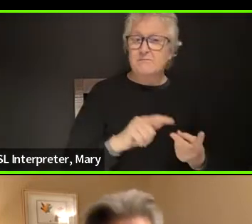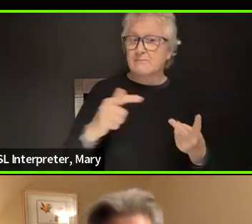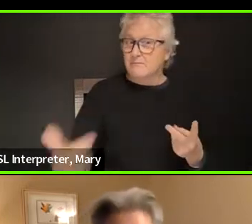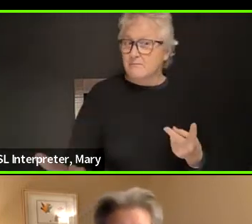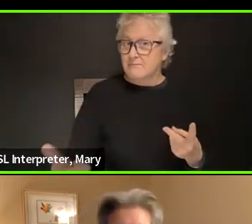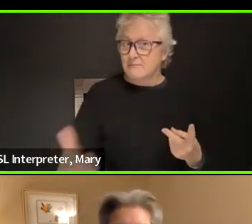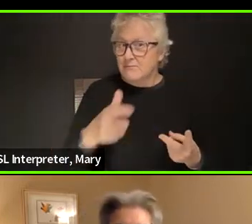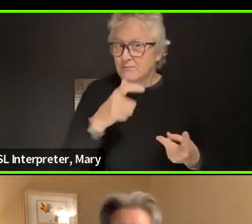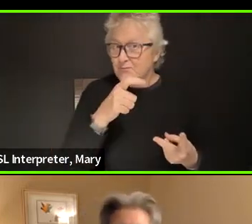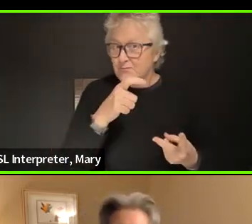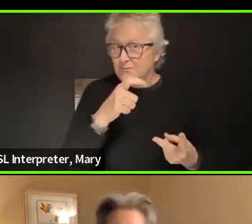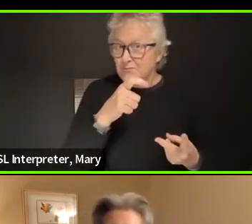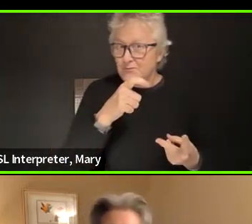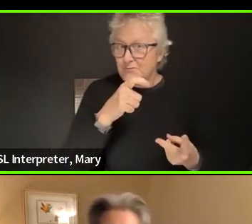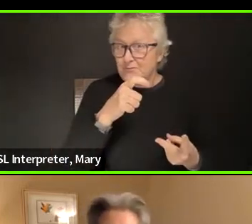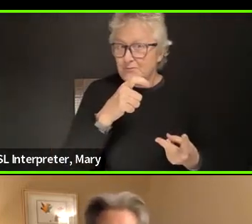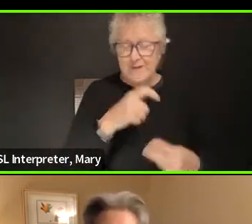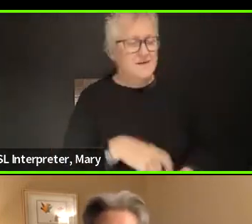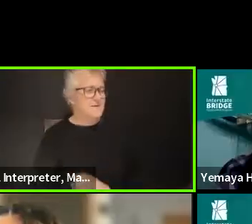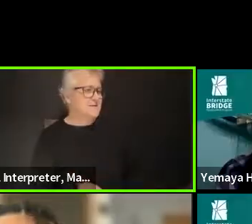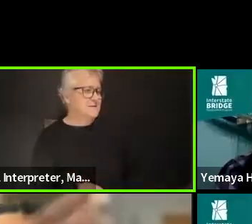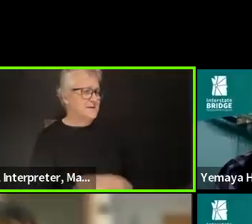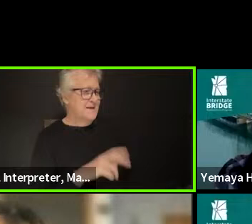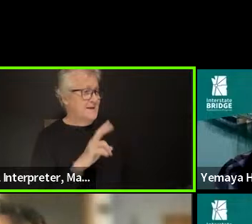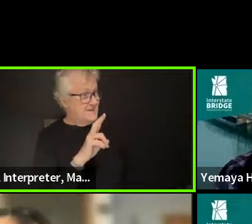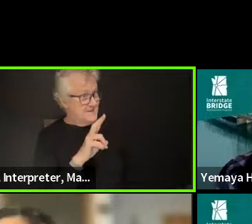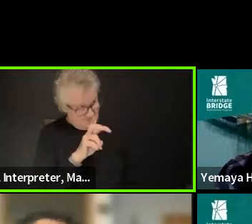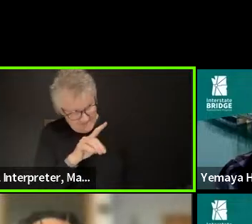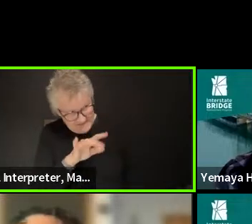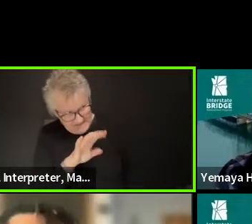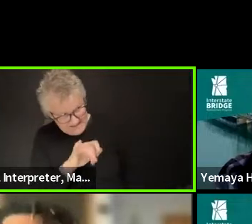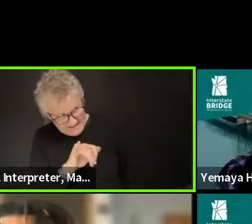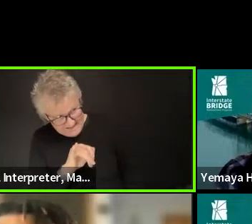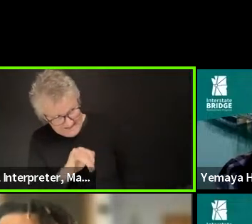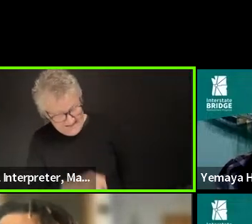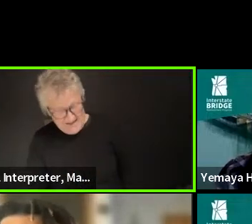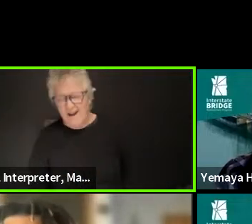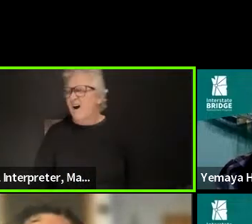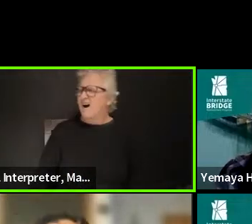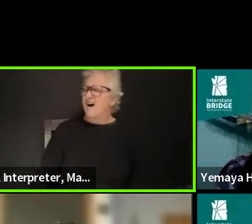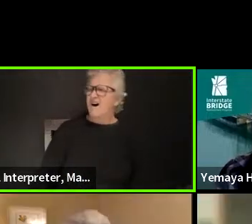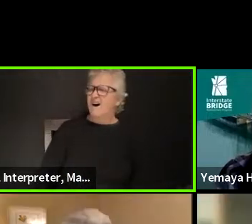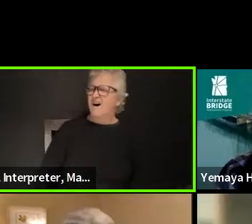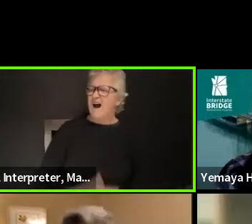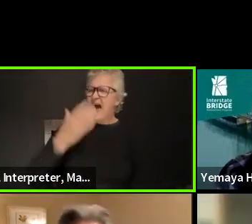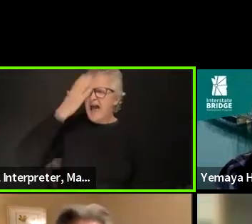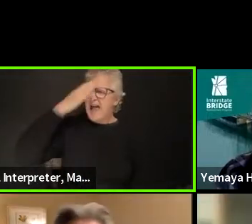you were going to do that. I thought it before, I was like, I should just call on Vicki.